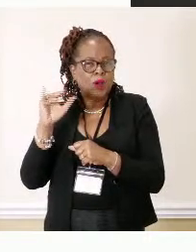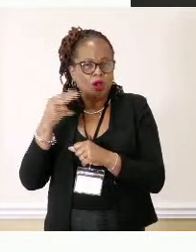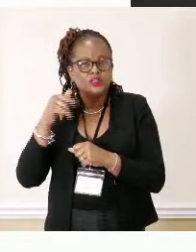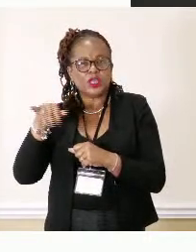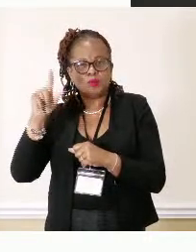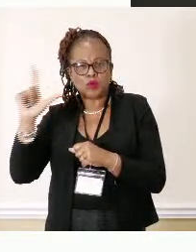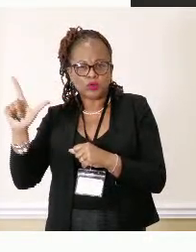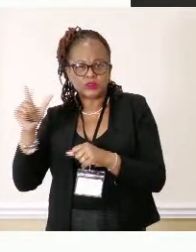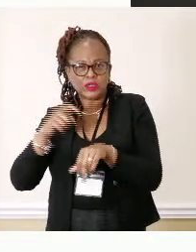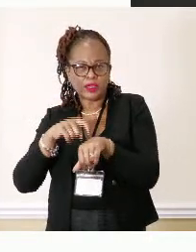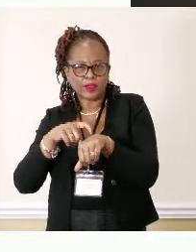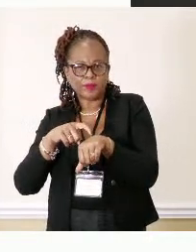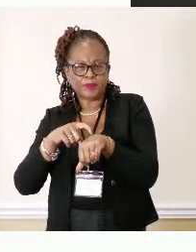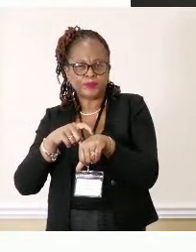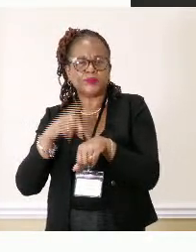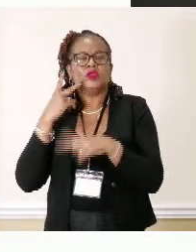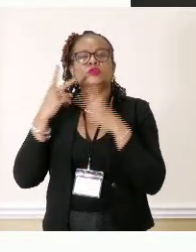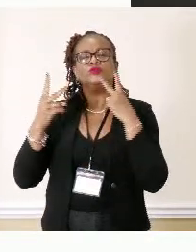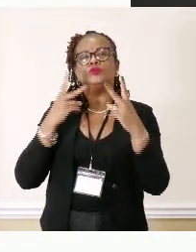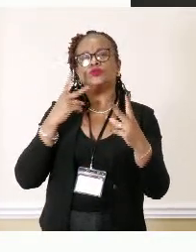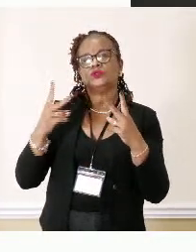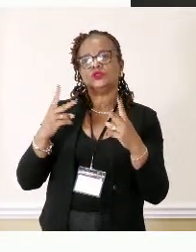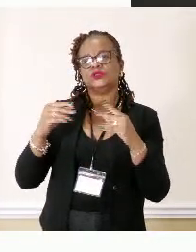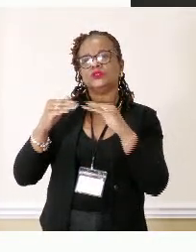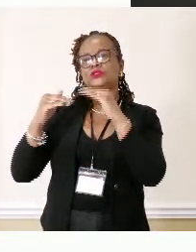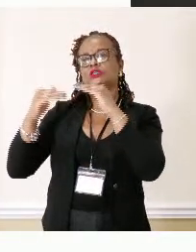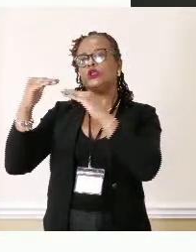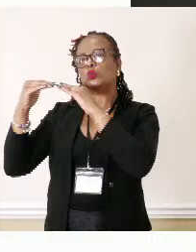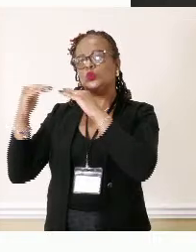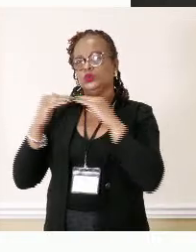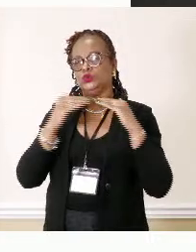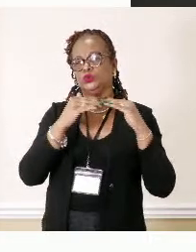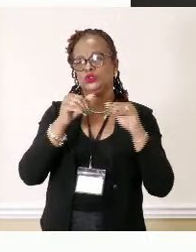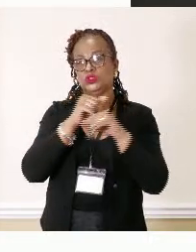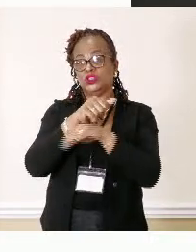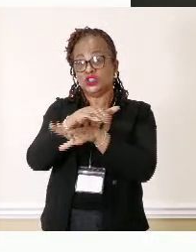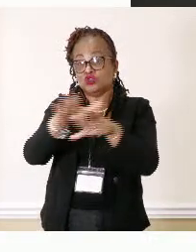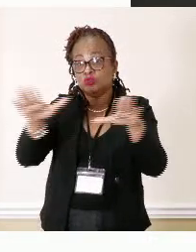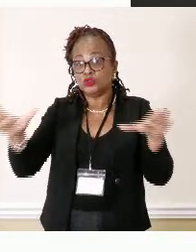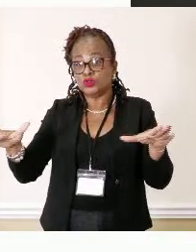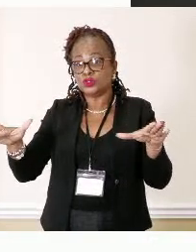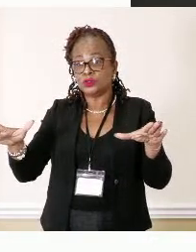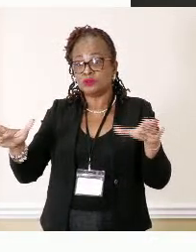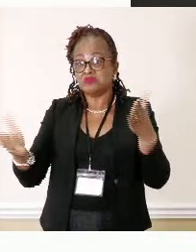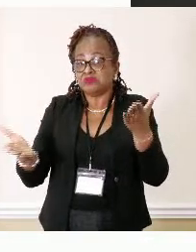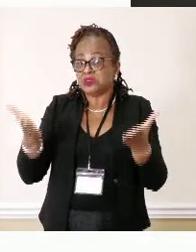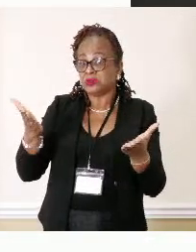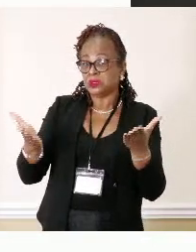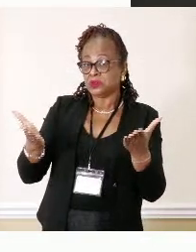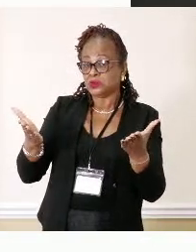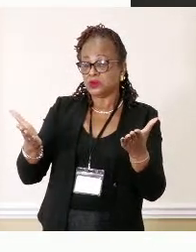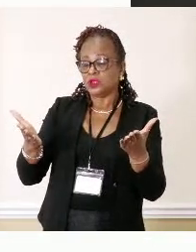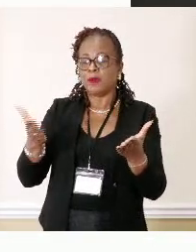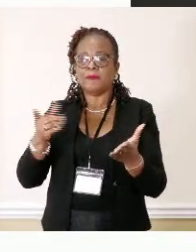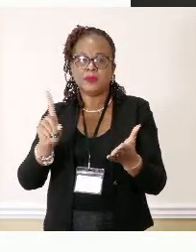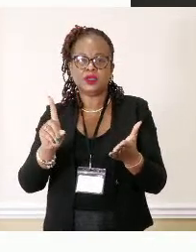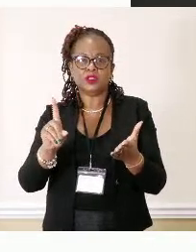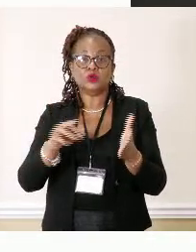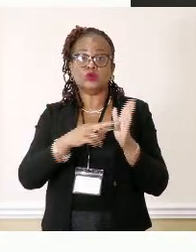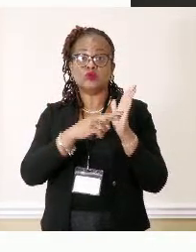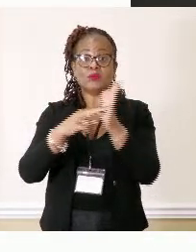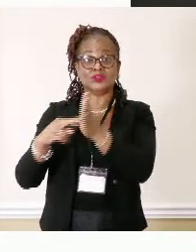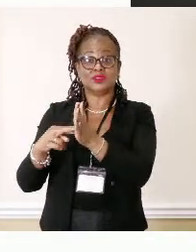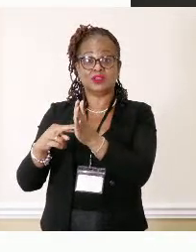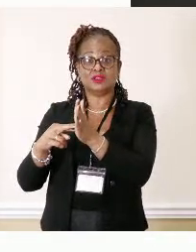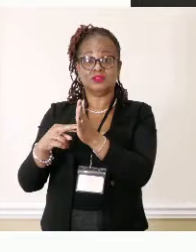March-April time, you see there's equal distribution, it appears, but what it represents is